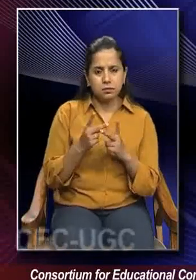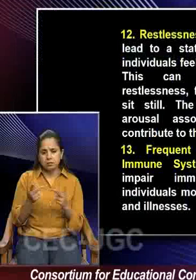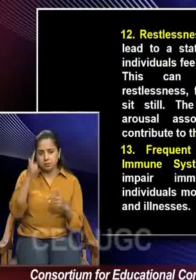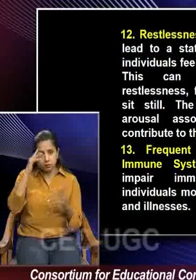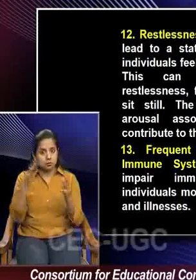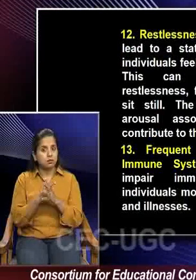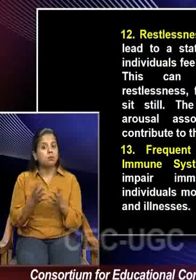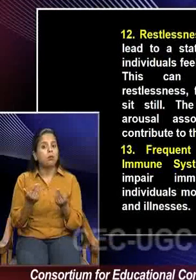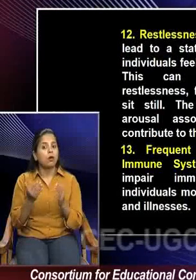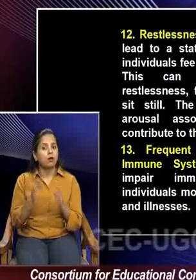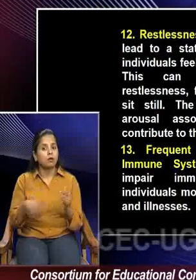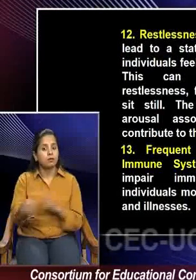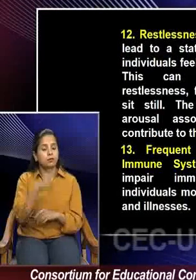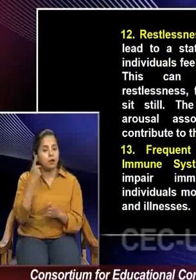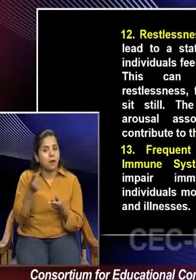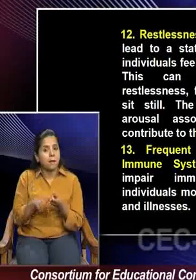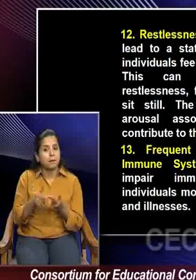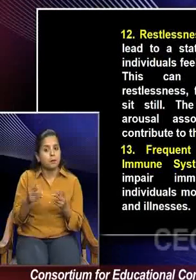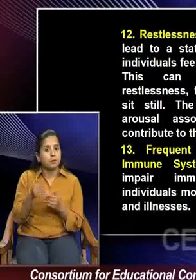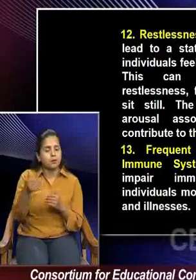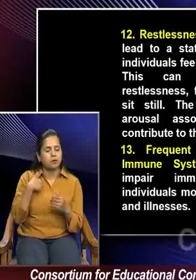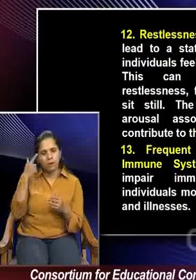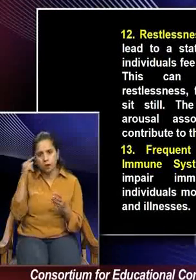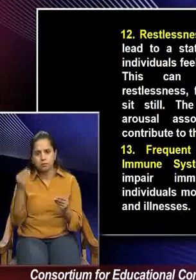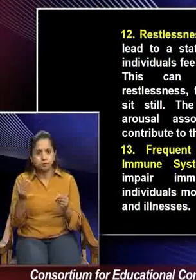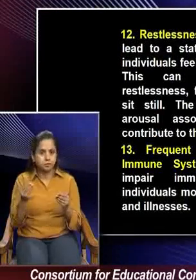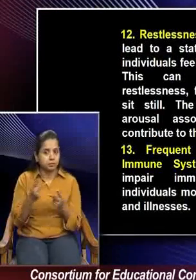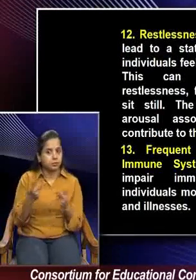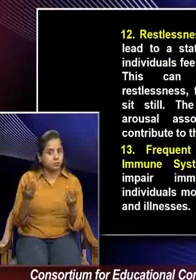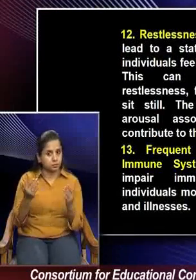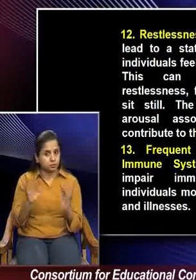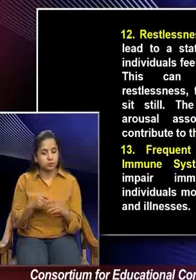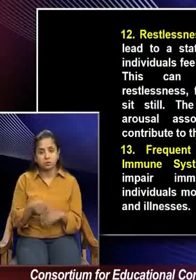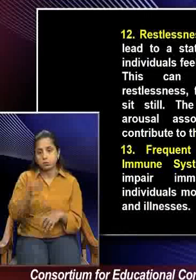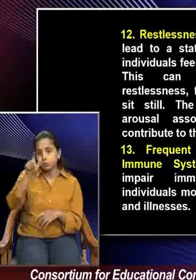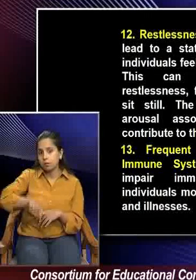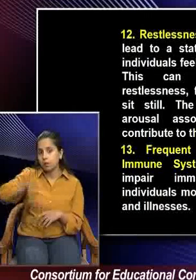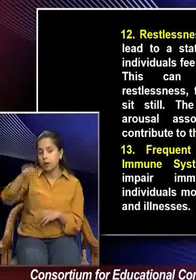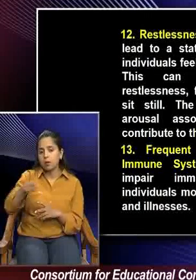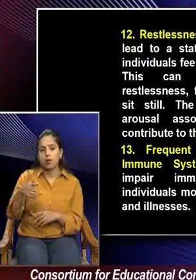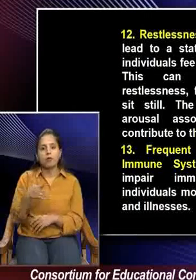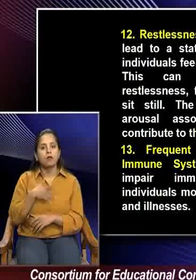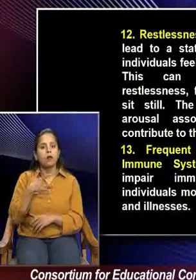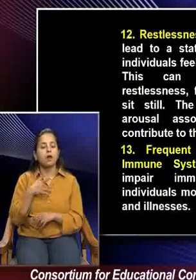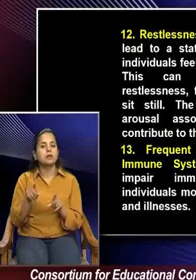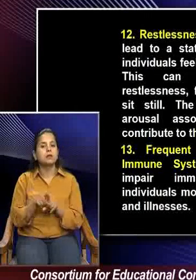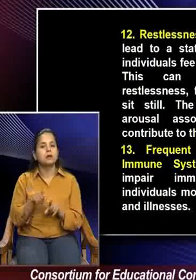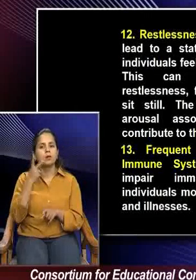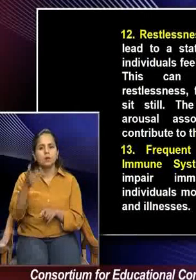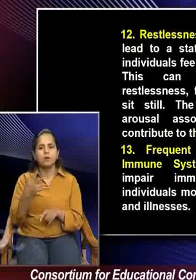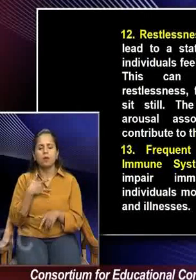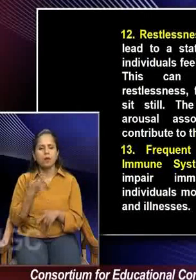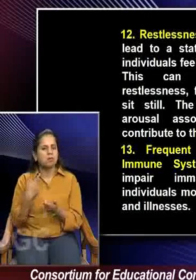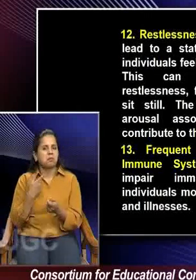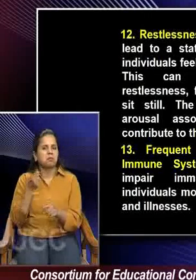can lead to a state of restlessness, making individuals feel not